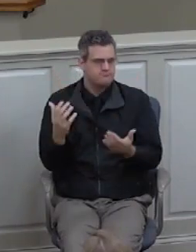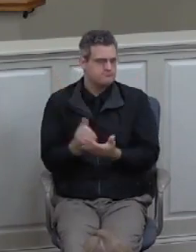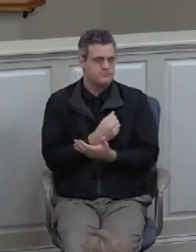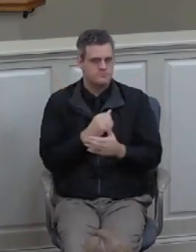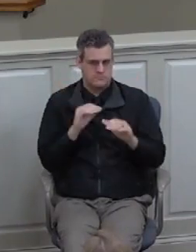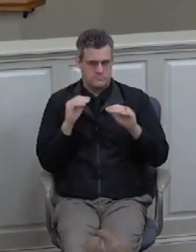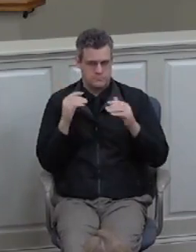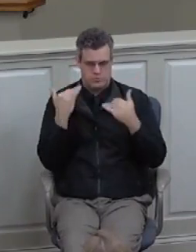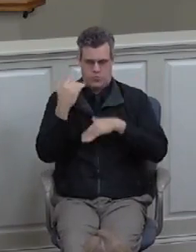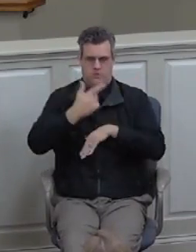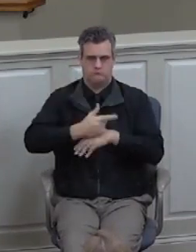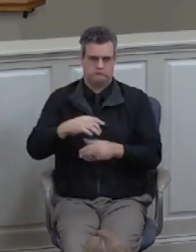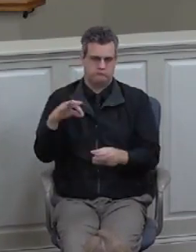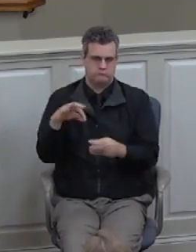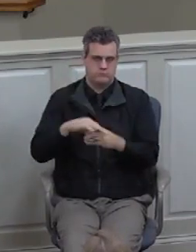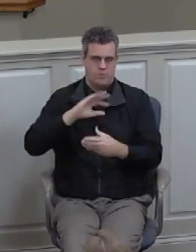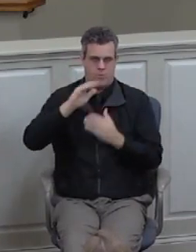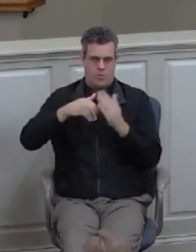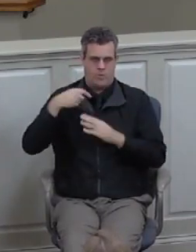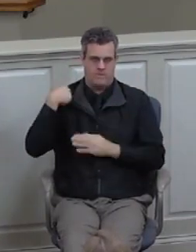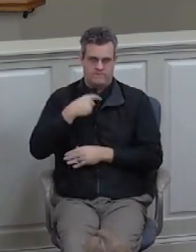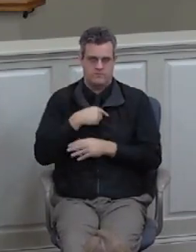on it today while we're all together.